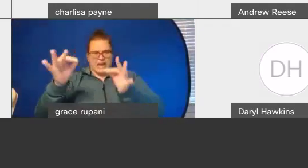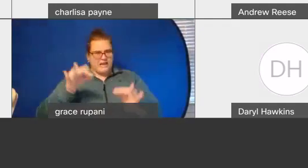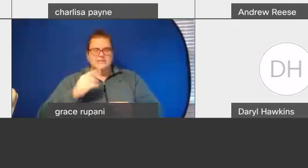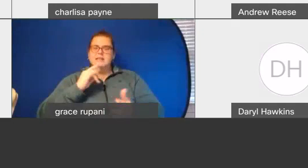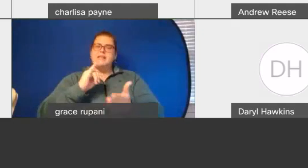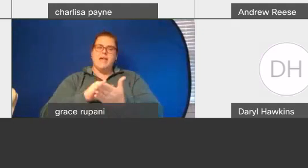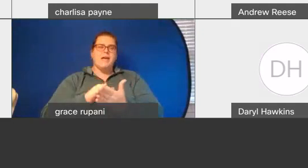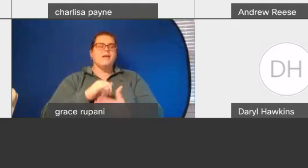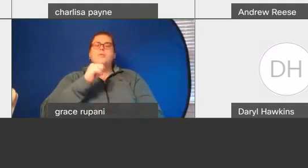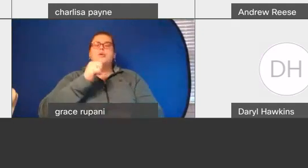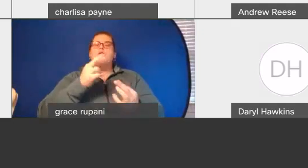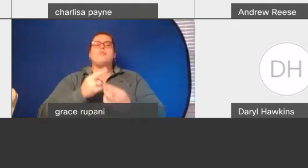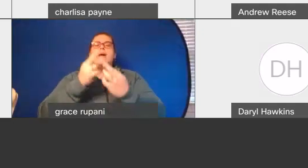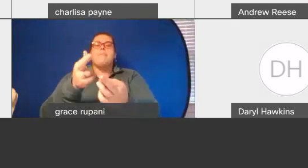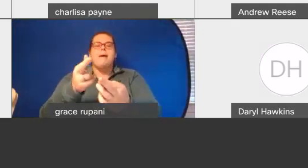recommend